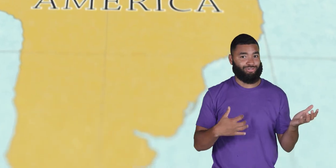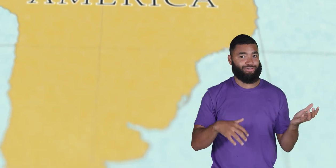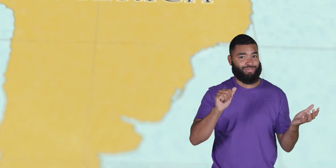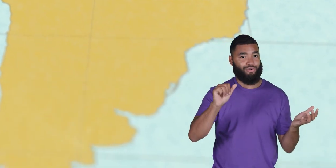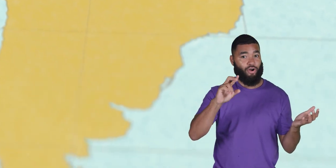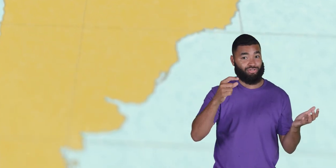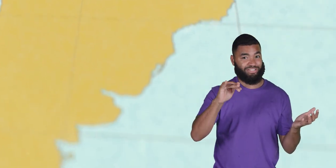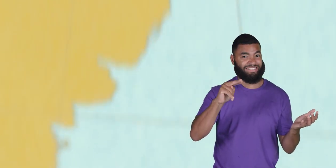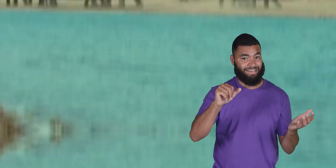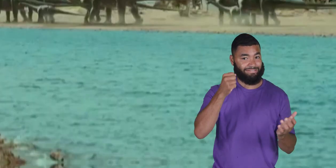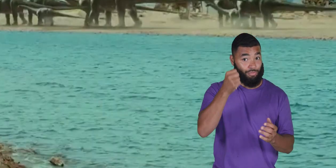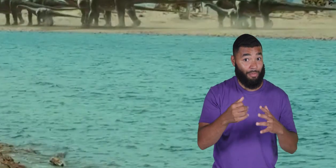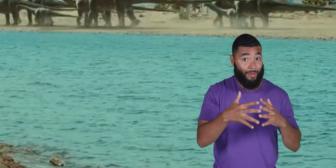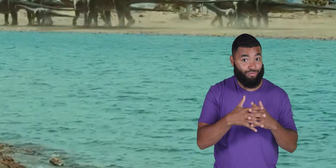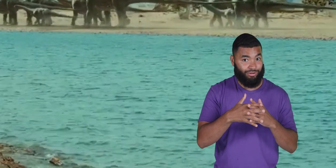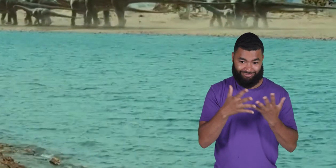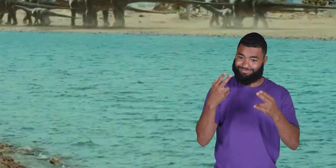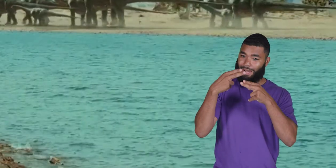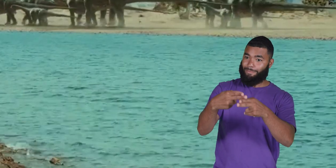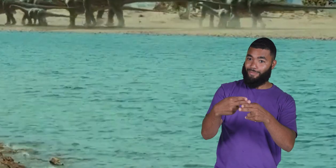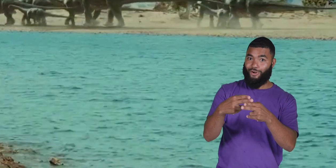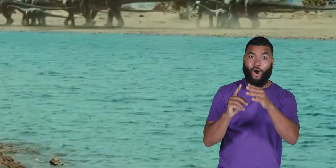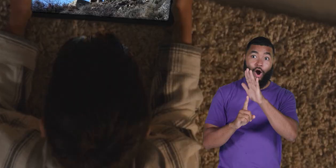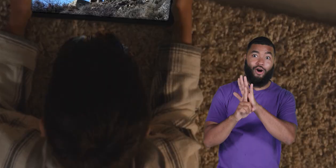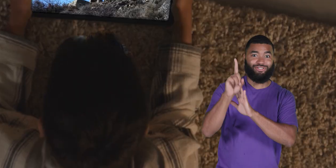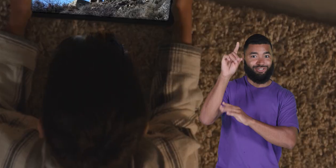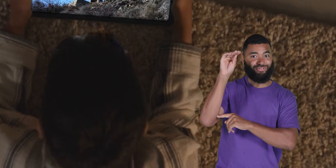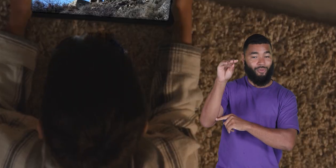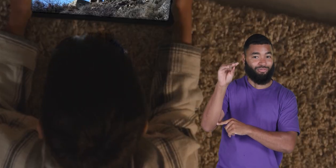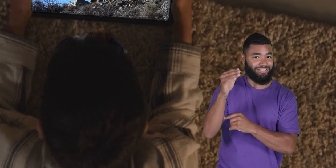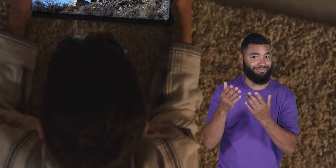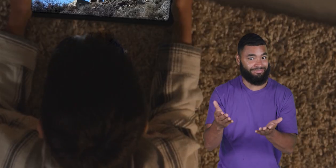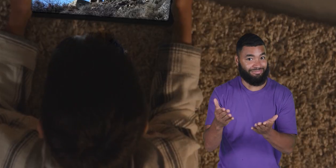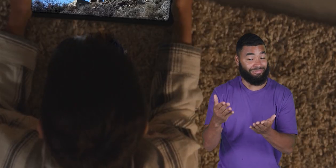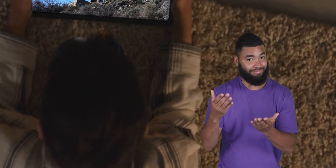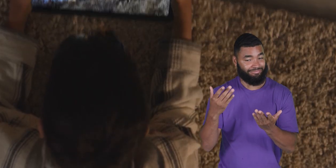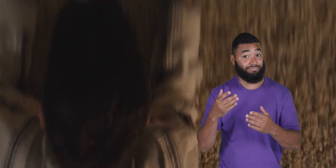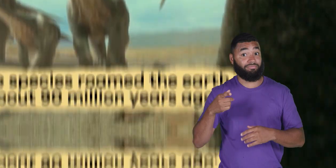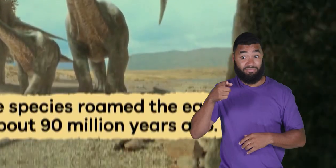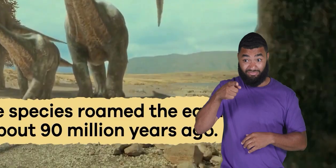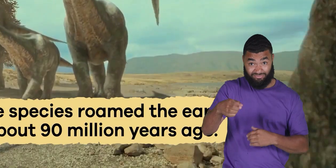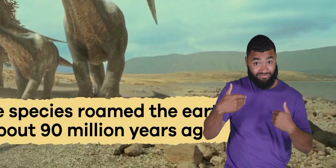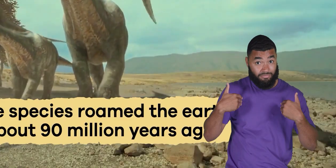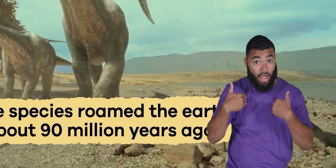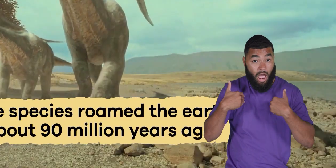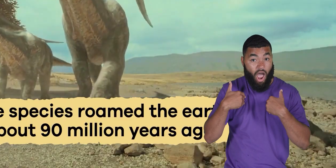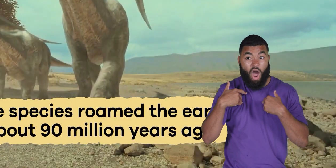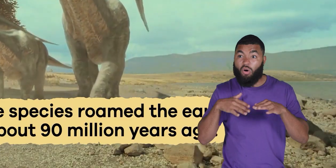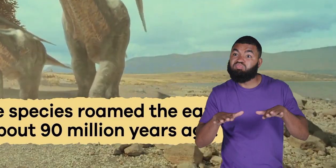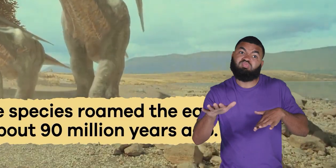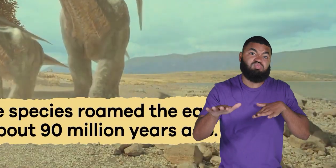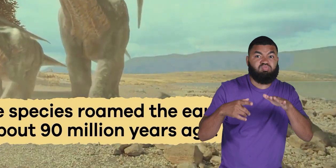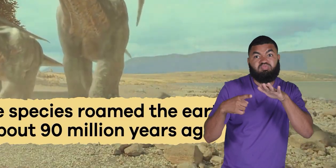a country in South America. That is how it got its name, which means Argentine lizard. The species